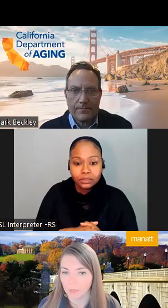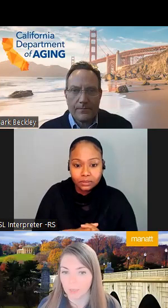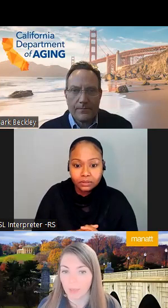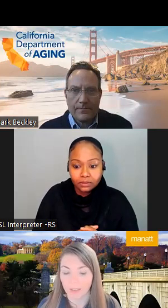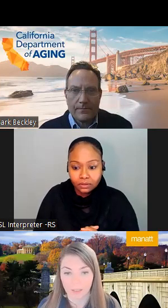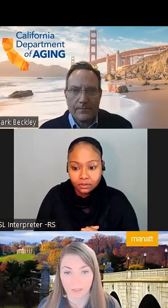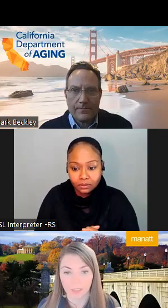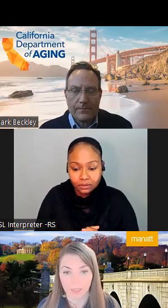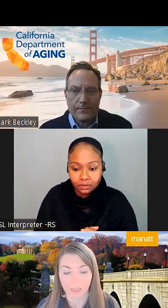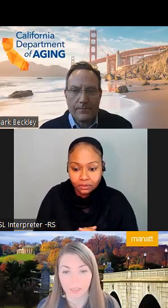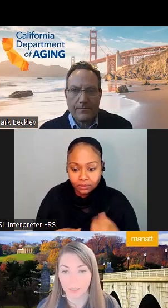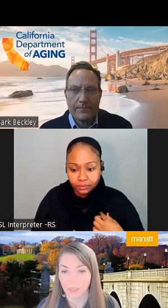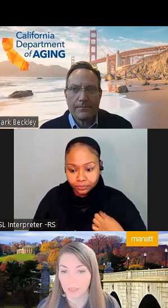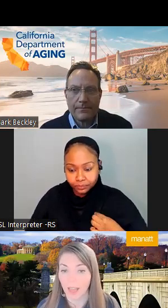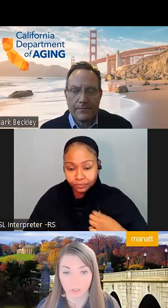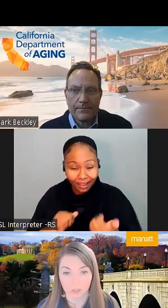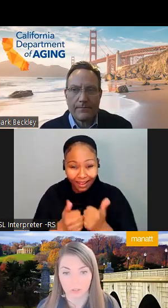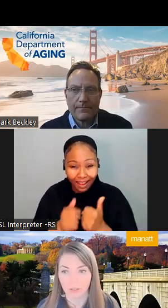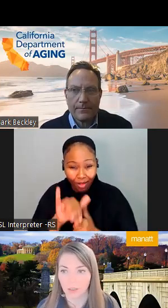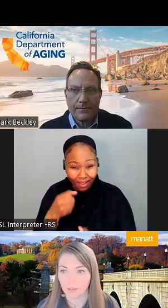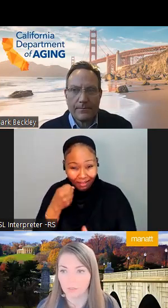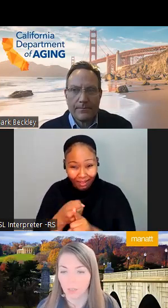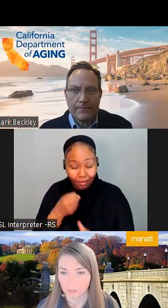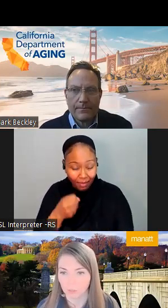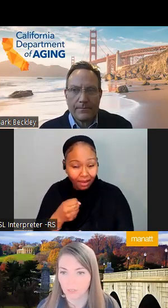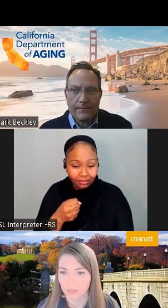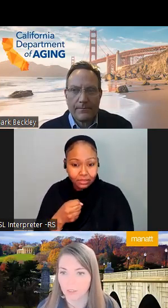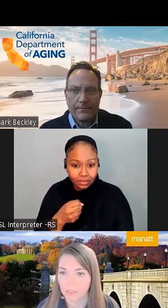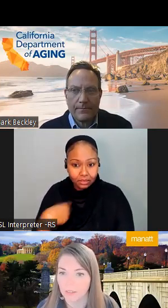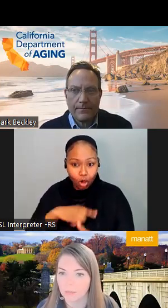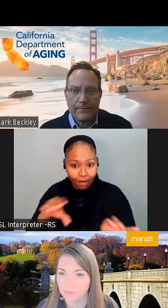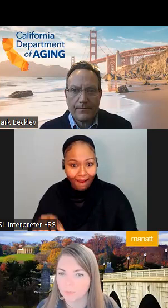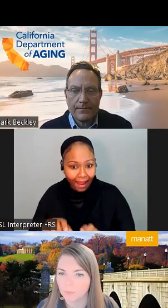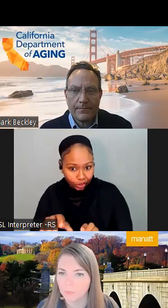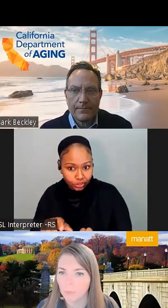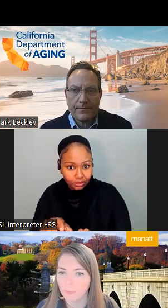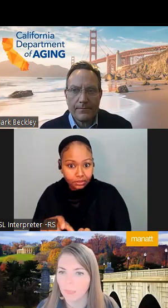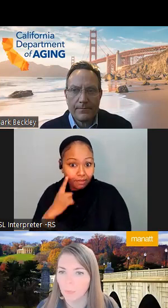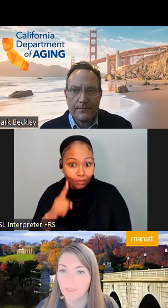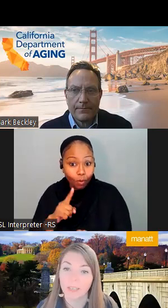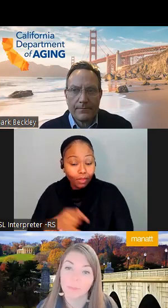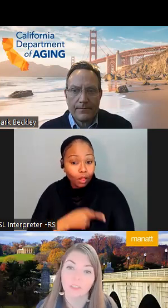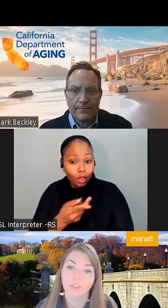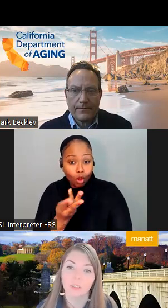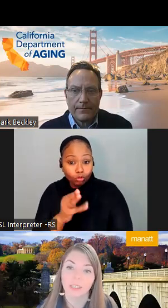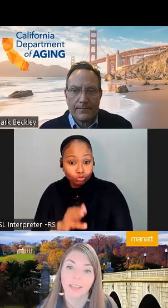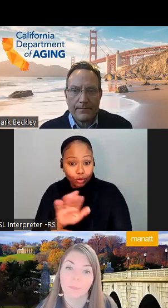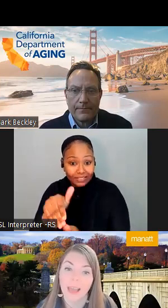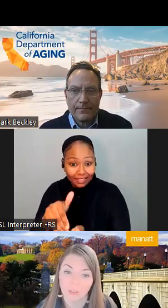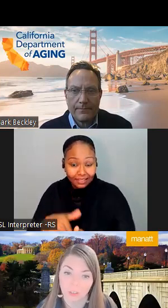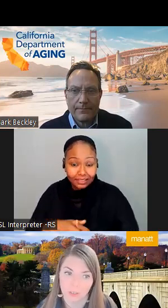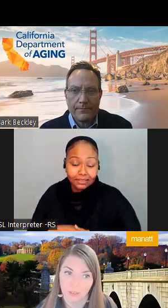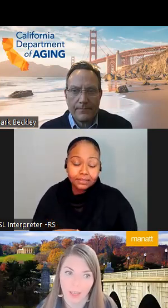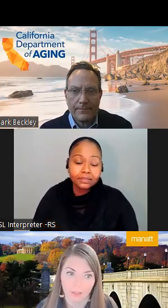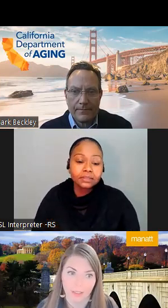and how that impacted the actions of long-term care facilities. We have a recommendation to